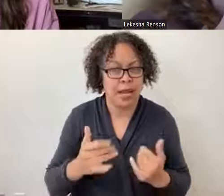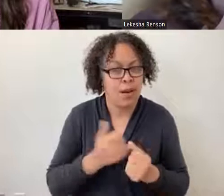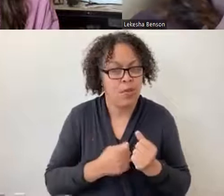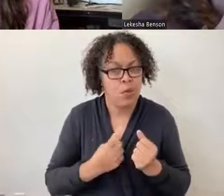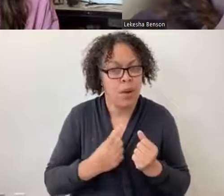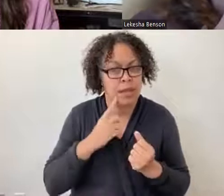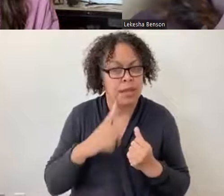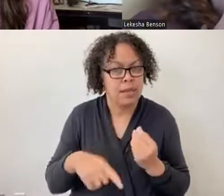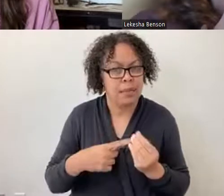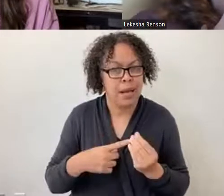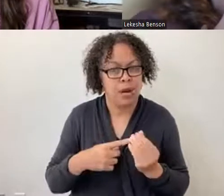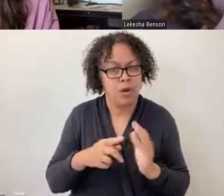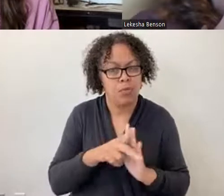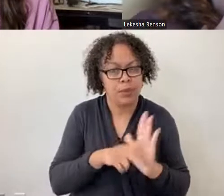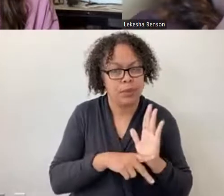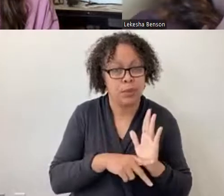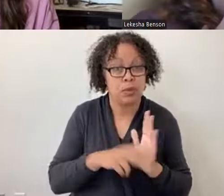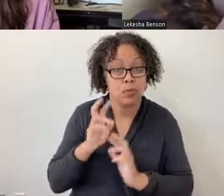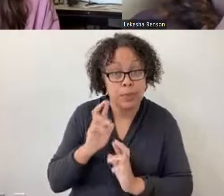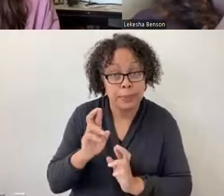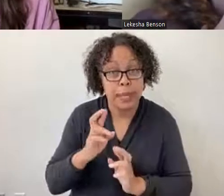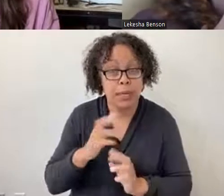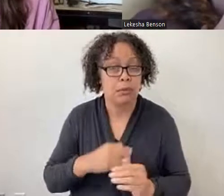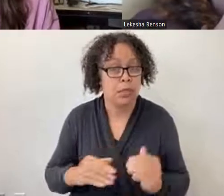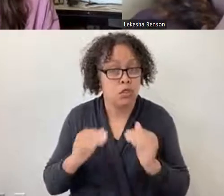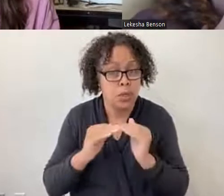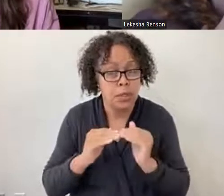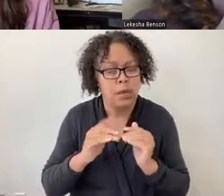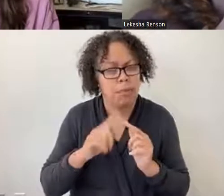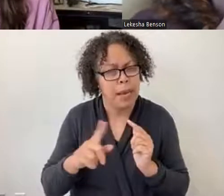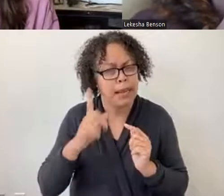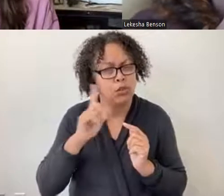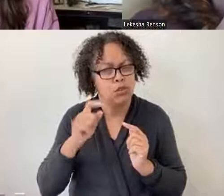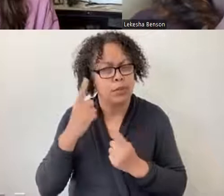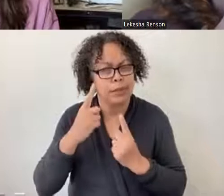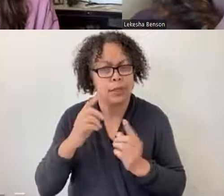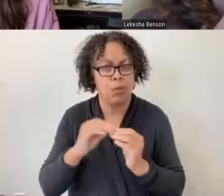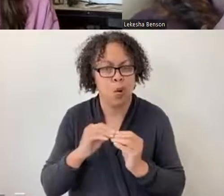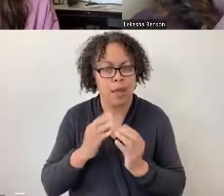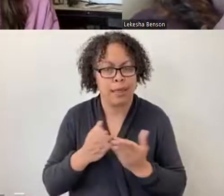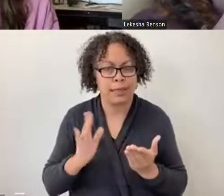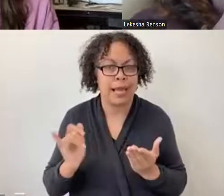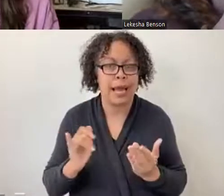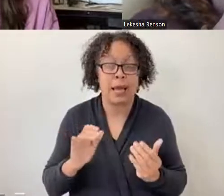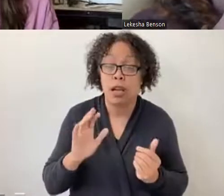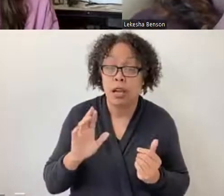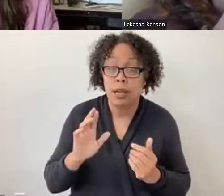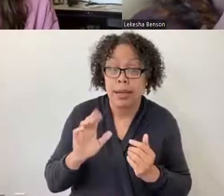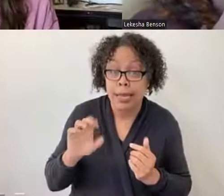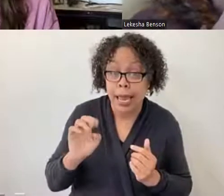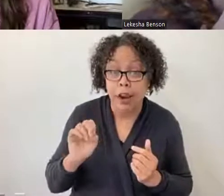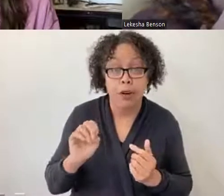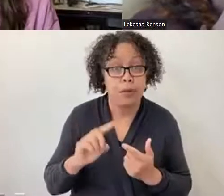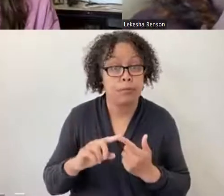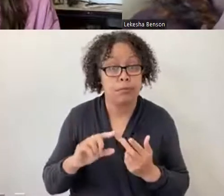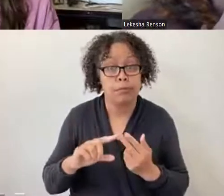and benefits and justice to consider more concepts like relationships, care, and solidarity. And so I'd like for us to think more about what